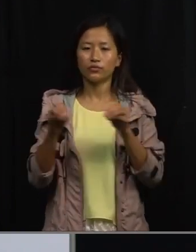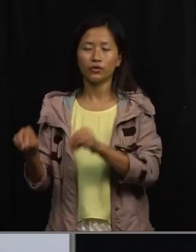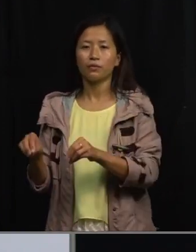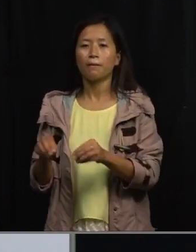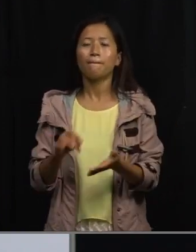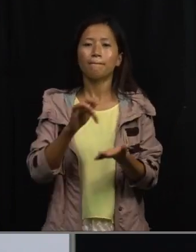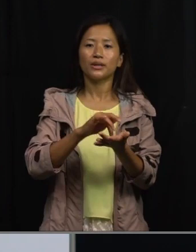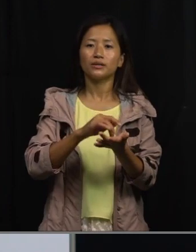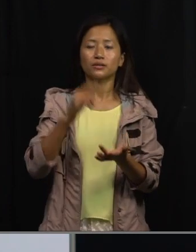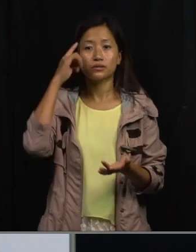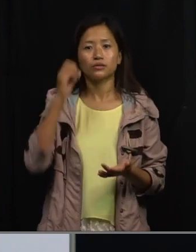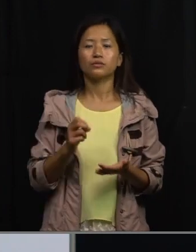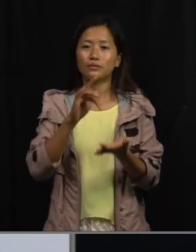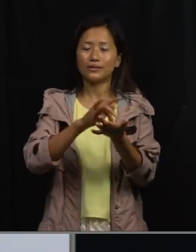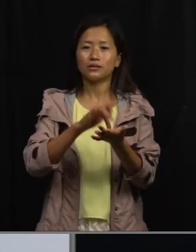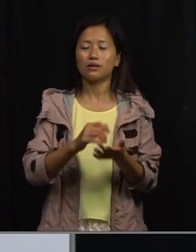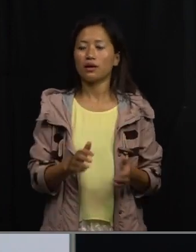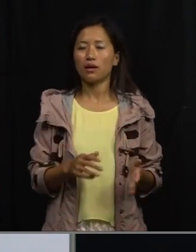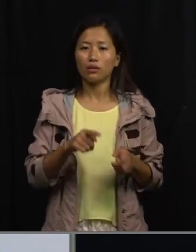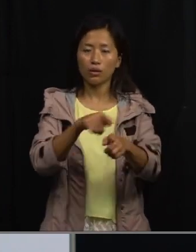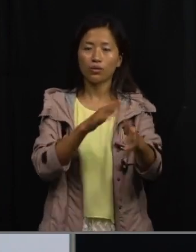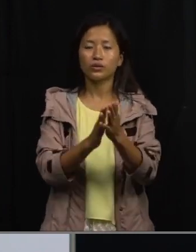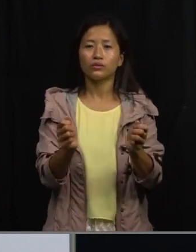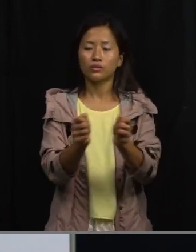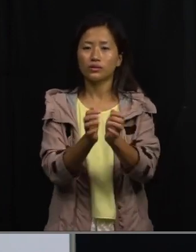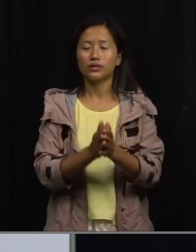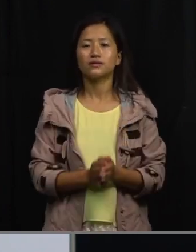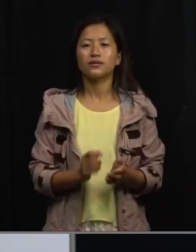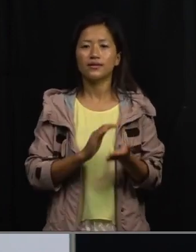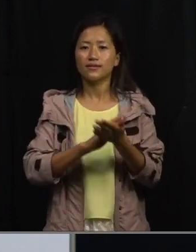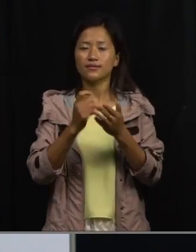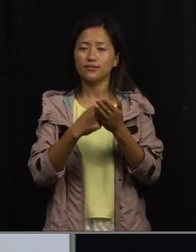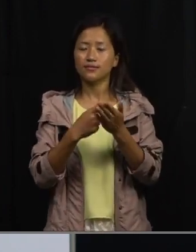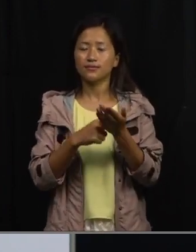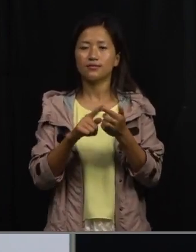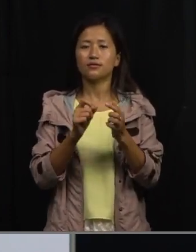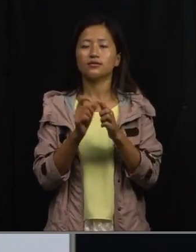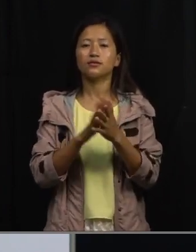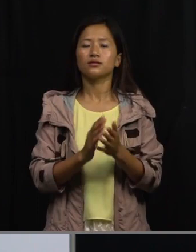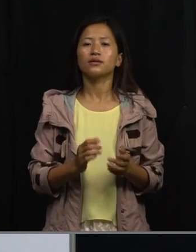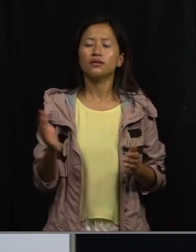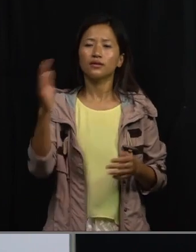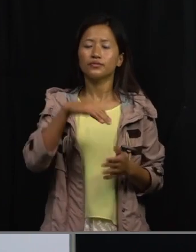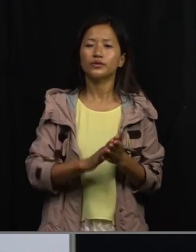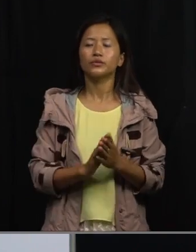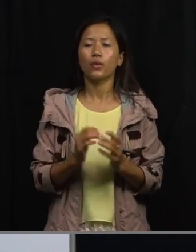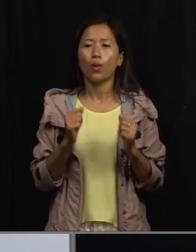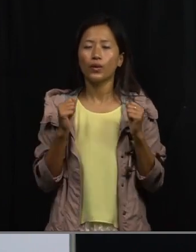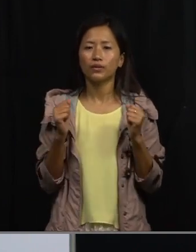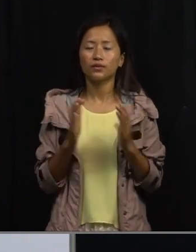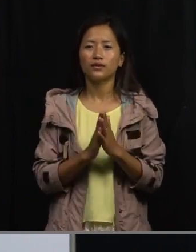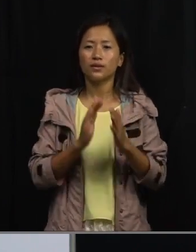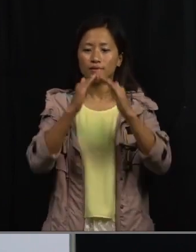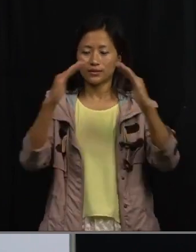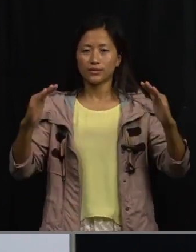to place along with their herds. And in the winter, they will come back to their winter shelter, and usually they have